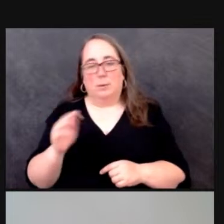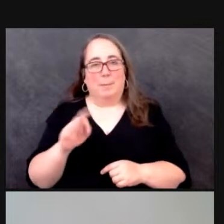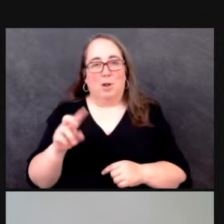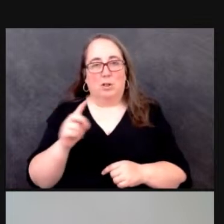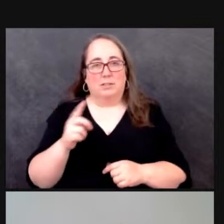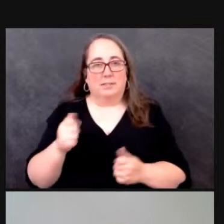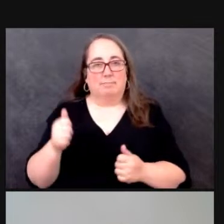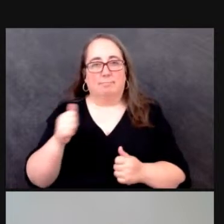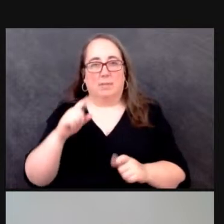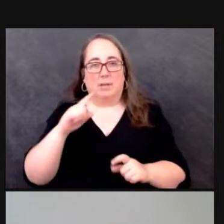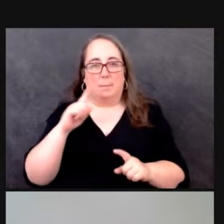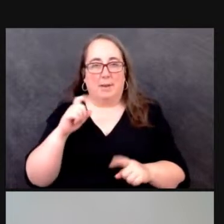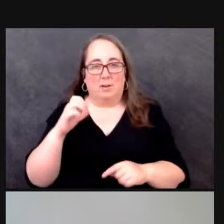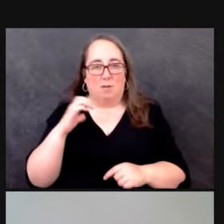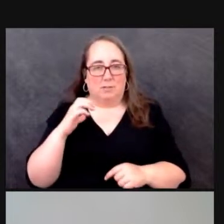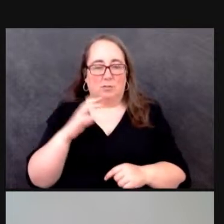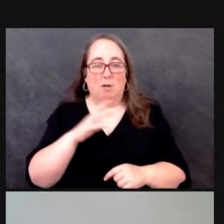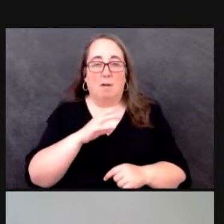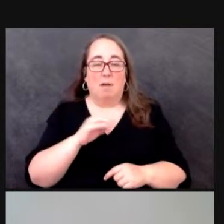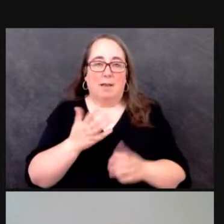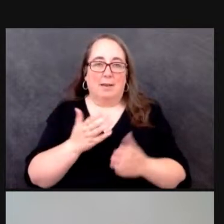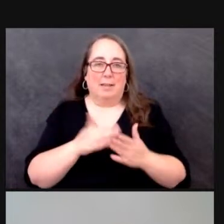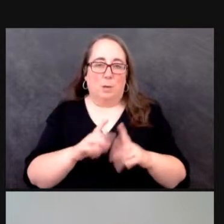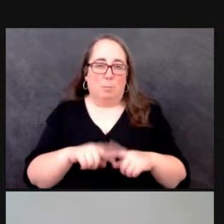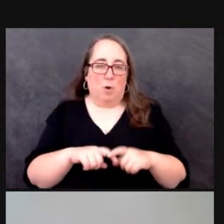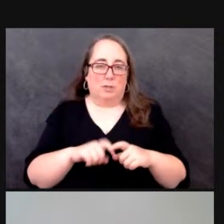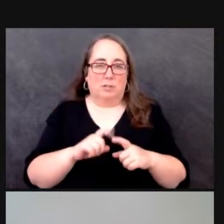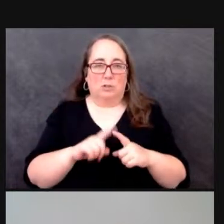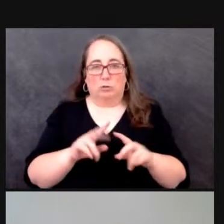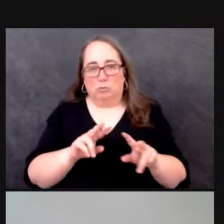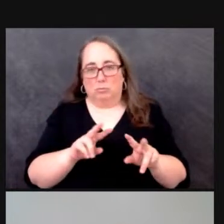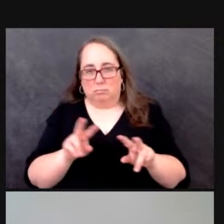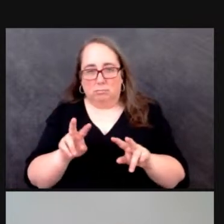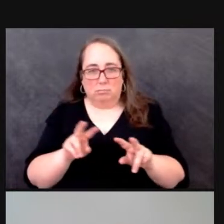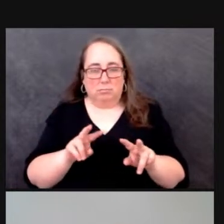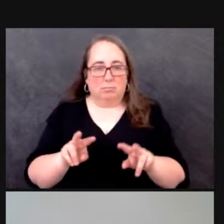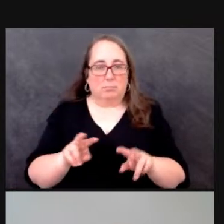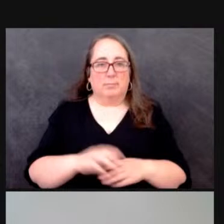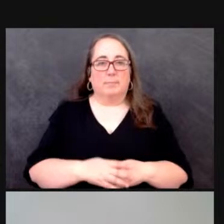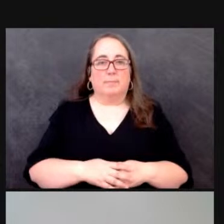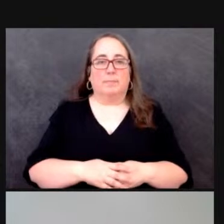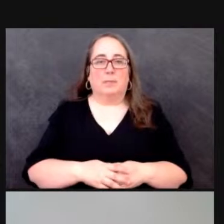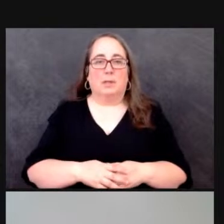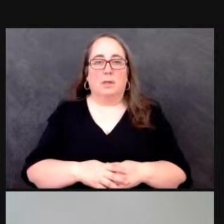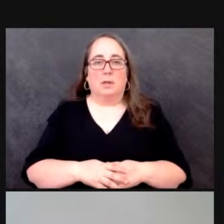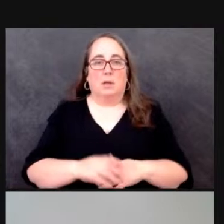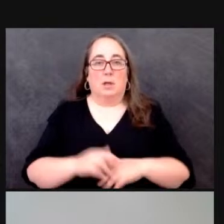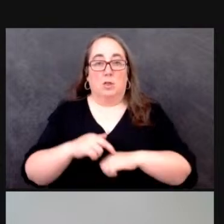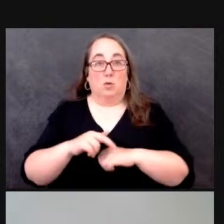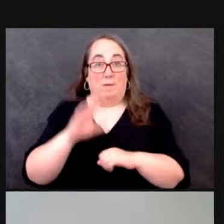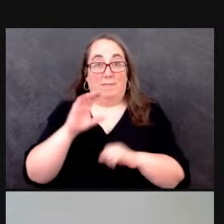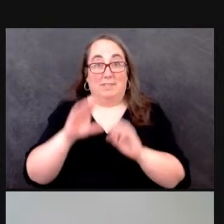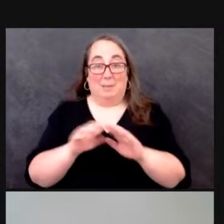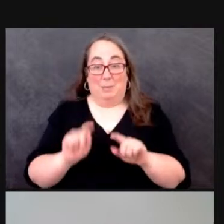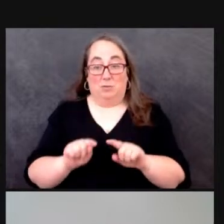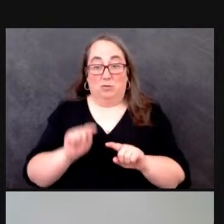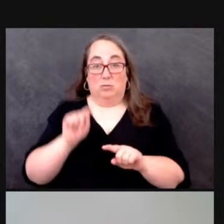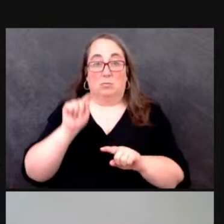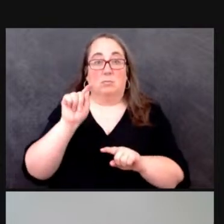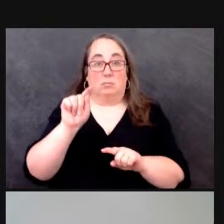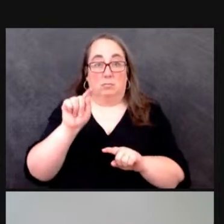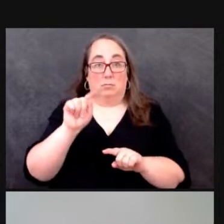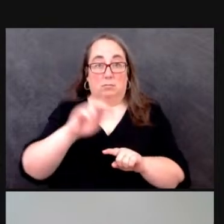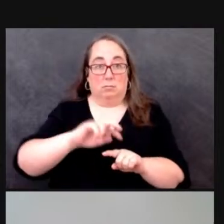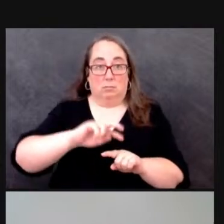officer. And again, just pausing to admire the reference image map by Saxey &